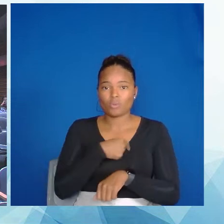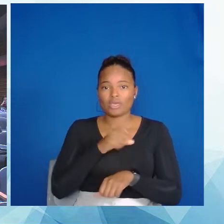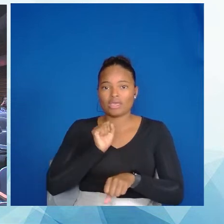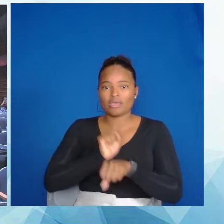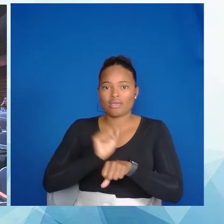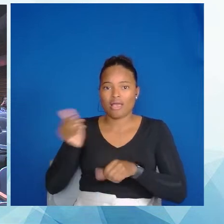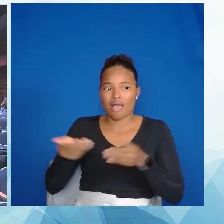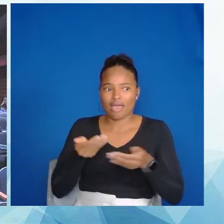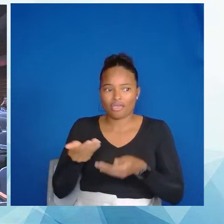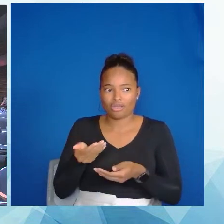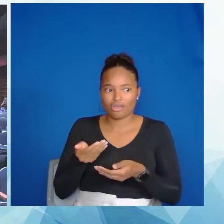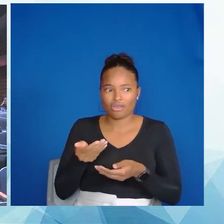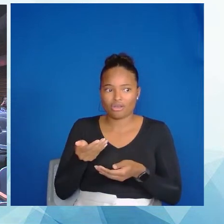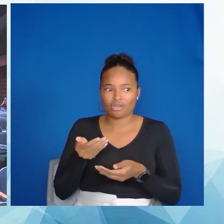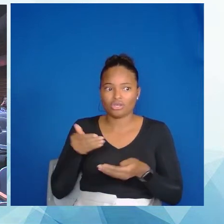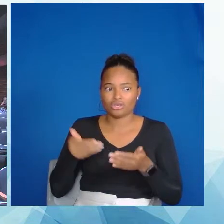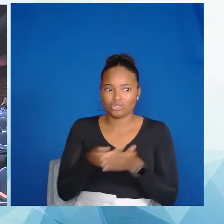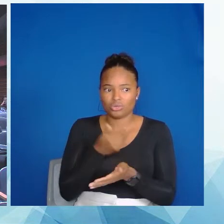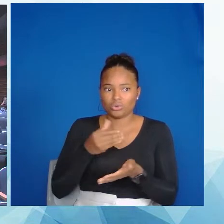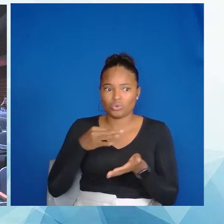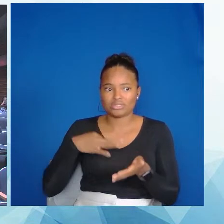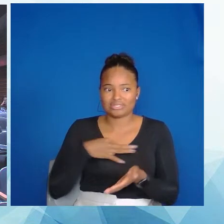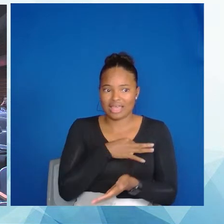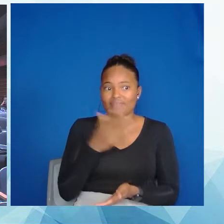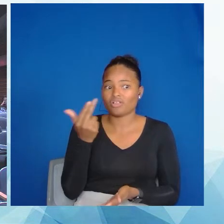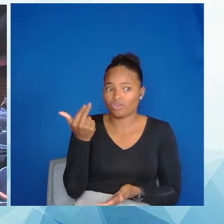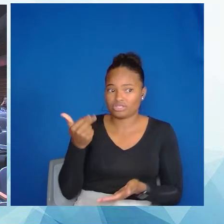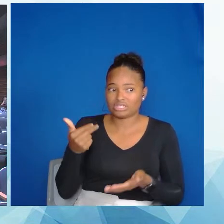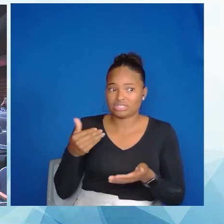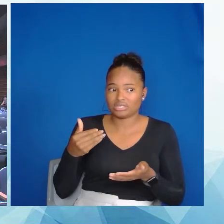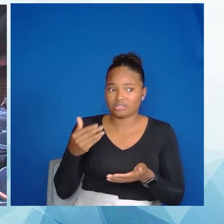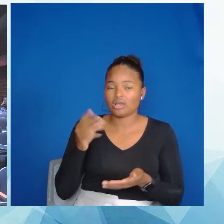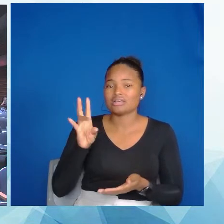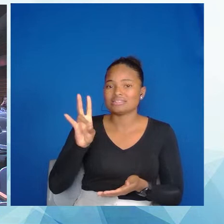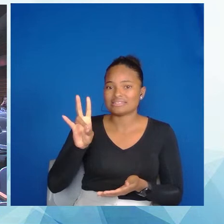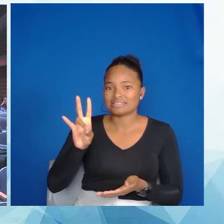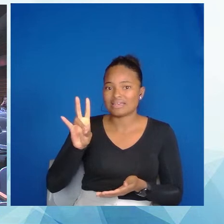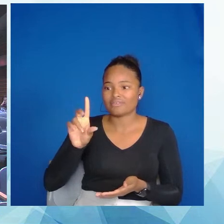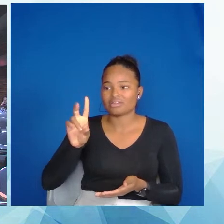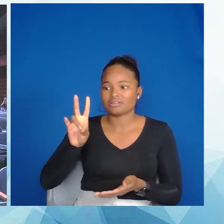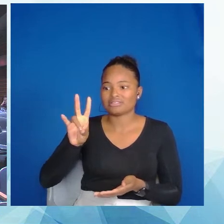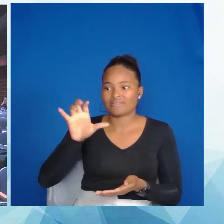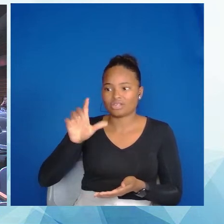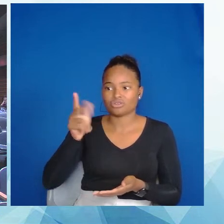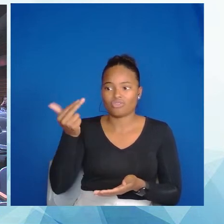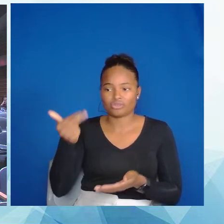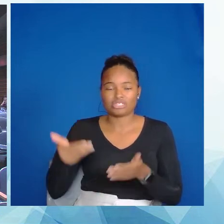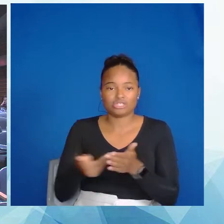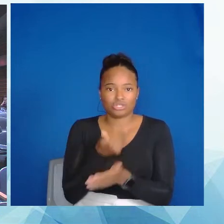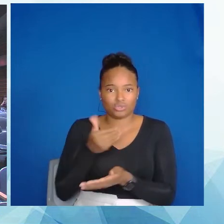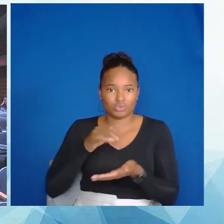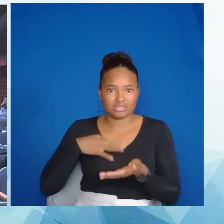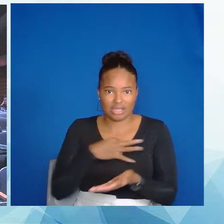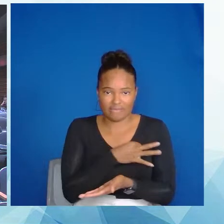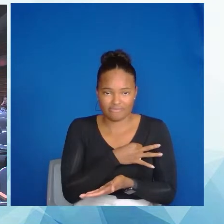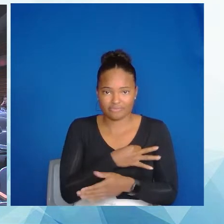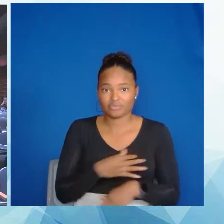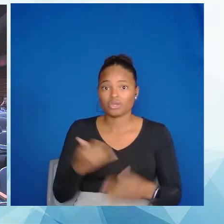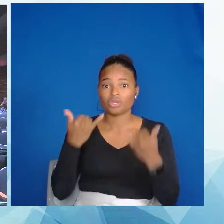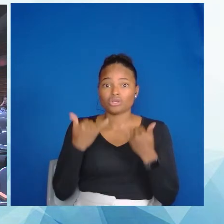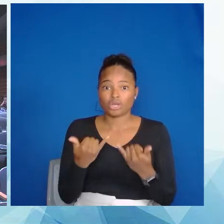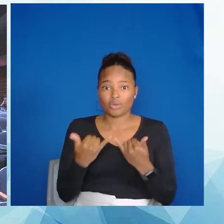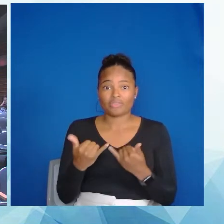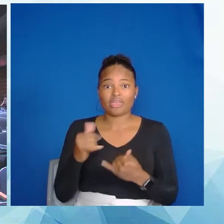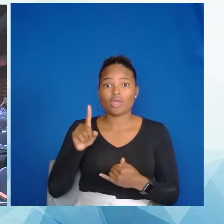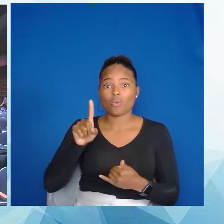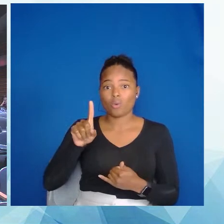Only 154 are full-time with 1.0 FTE. There were currently 183